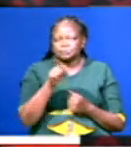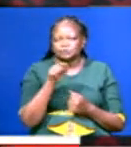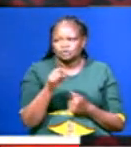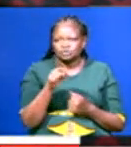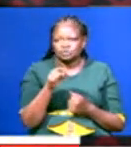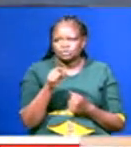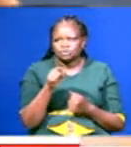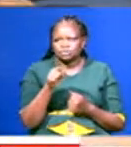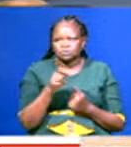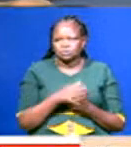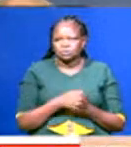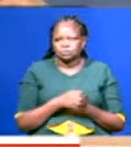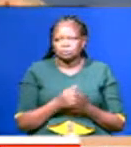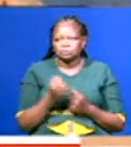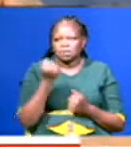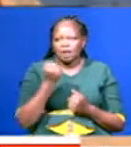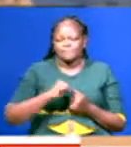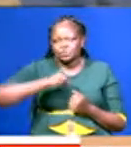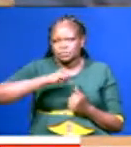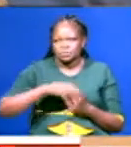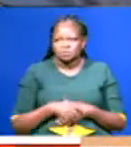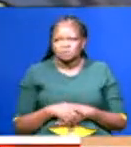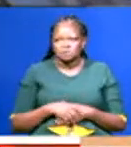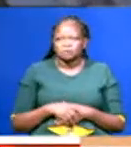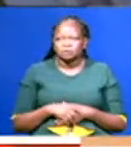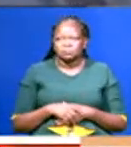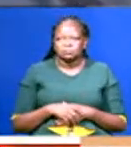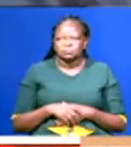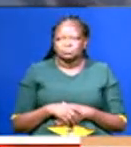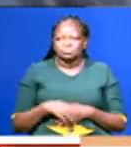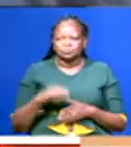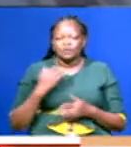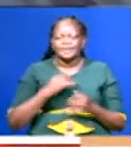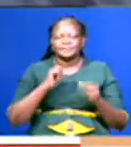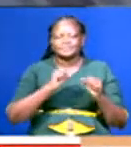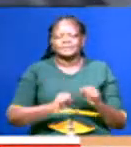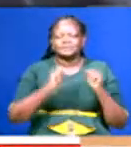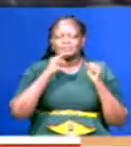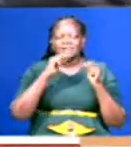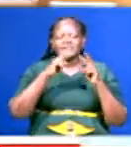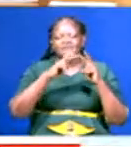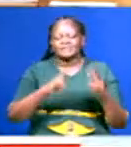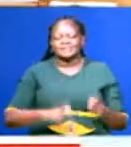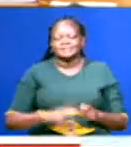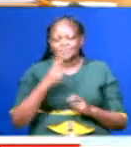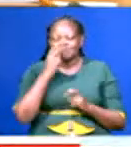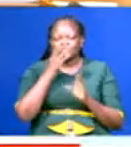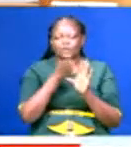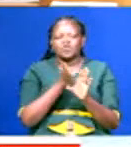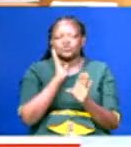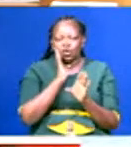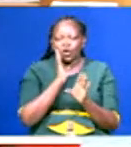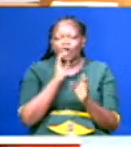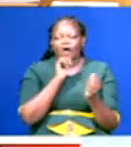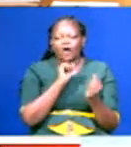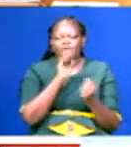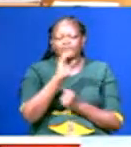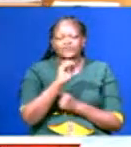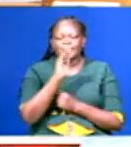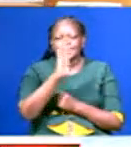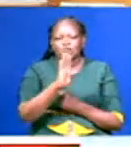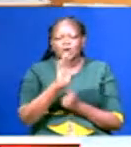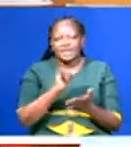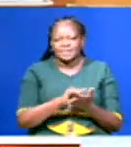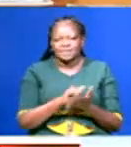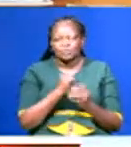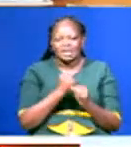borders on abuse. Committee Chair Nimrod Mvai says they're investigating suspected withdrawal of 50 billion shillings that was done a